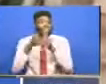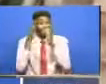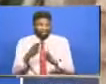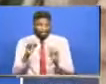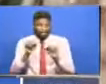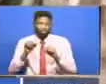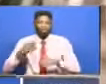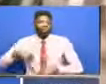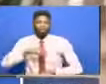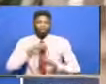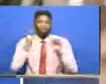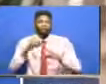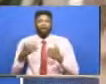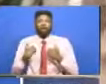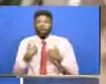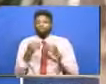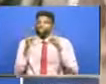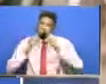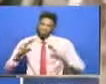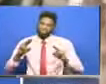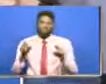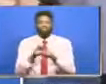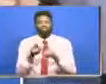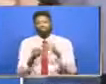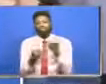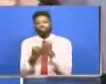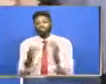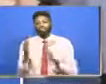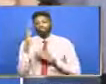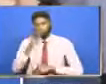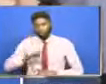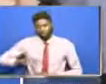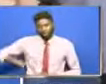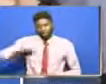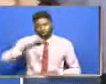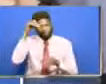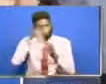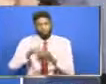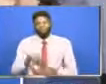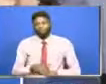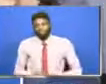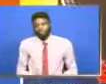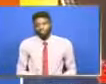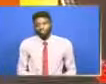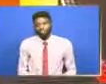able to maintain law and order and support security in the region. Suleiman Yeri, Channel One News.